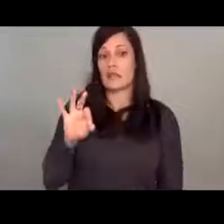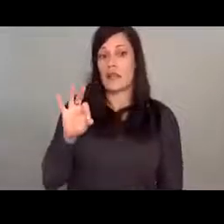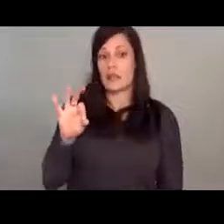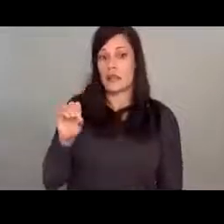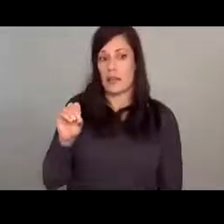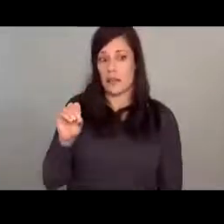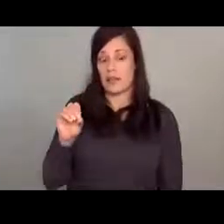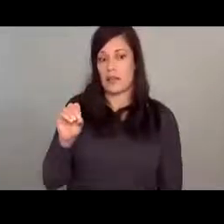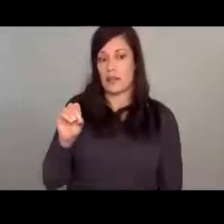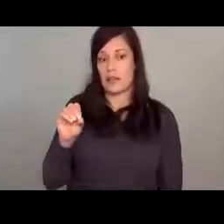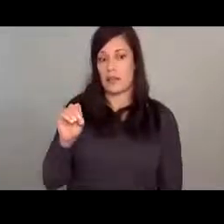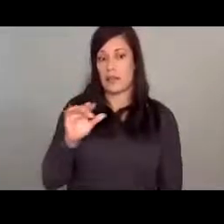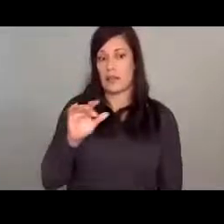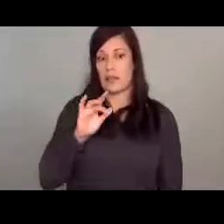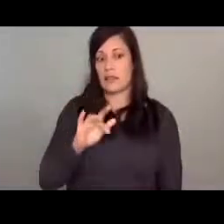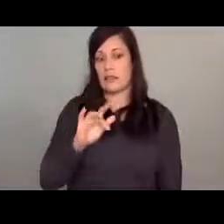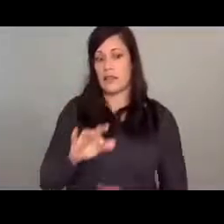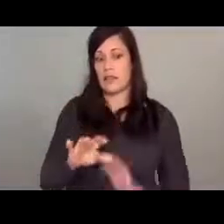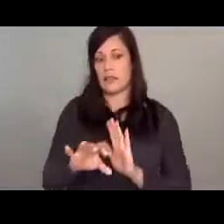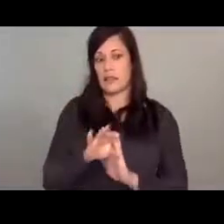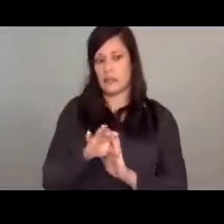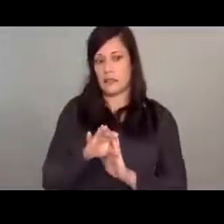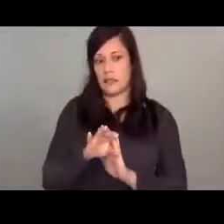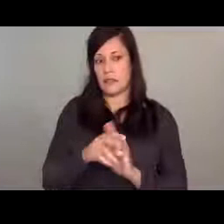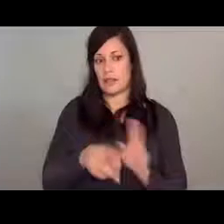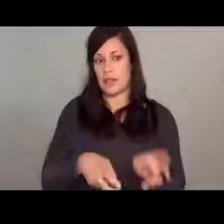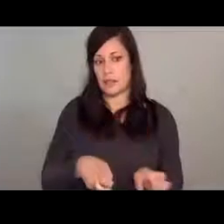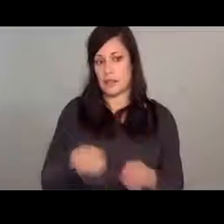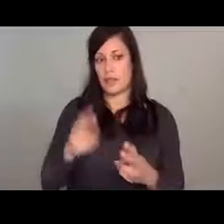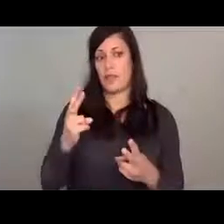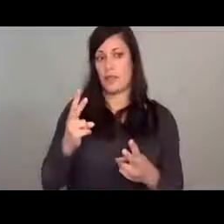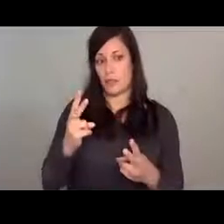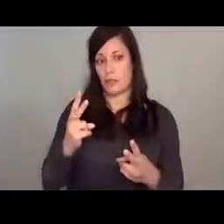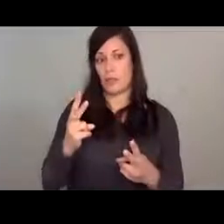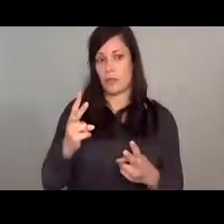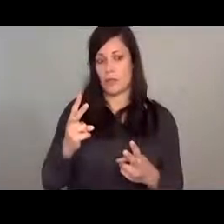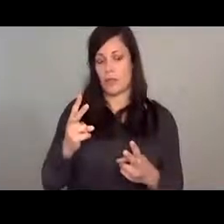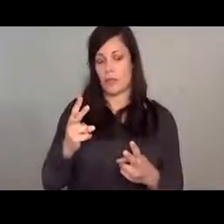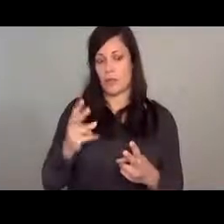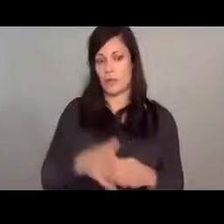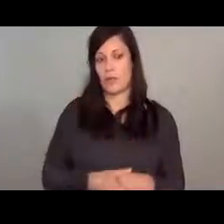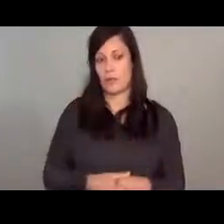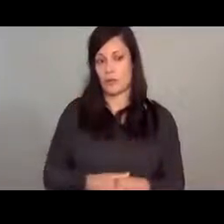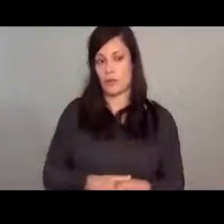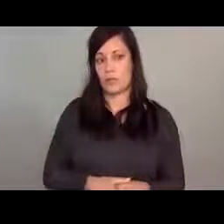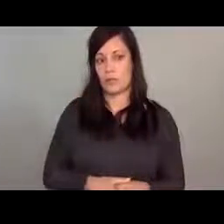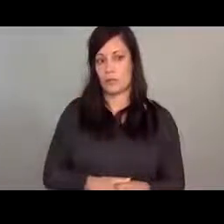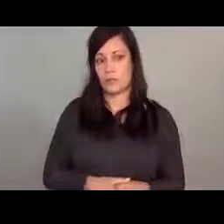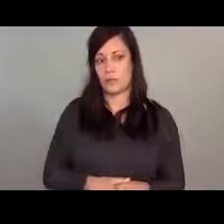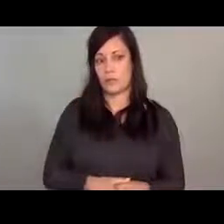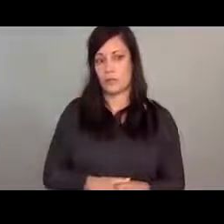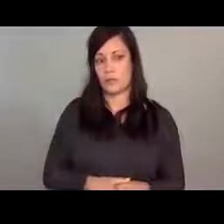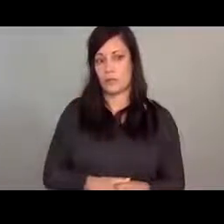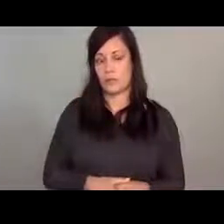that's where we're going to click on select to upload. And